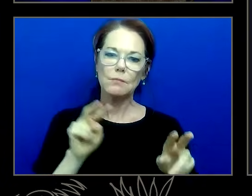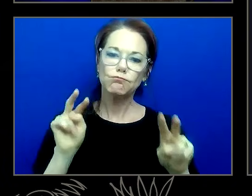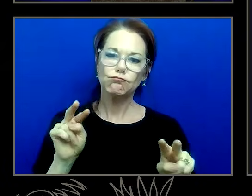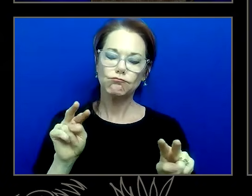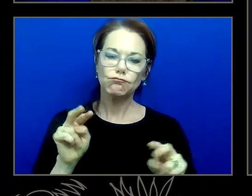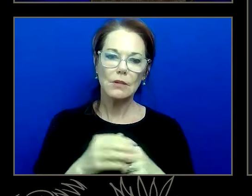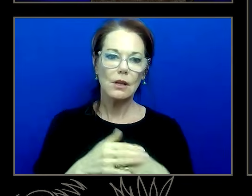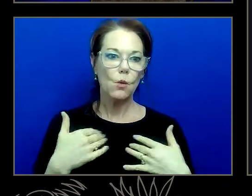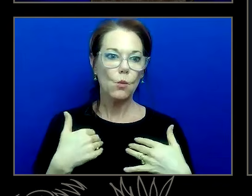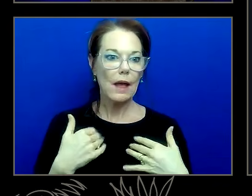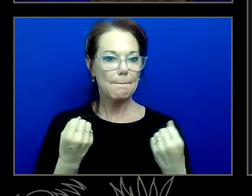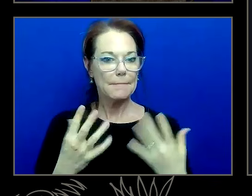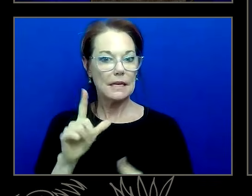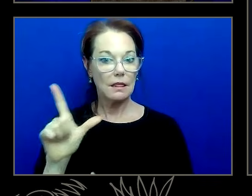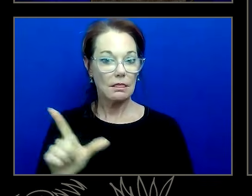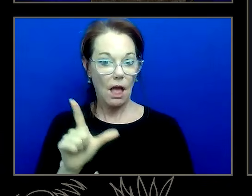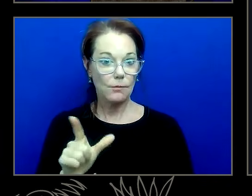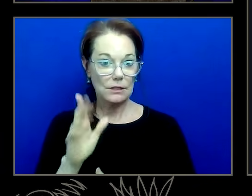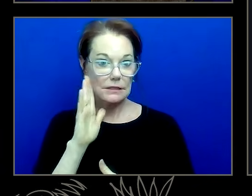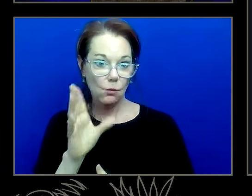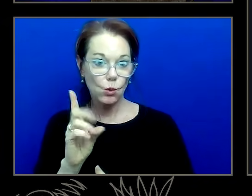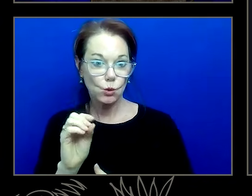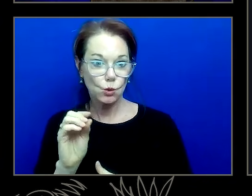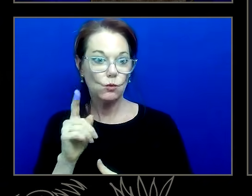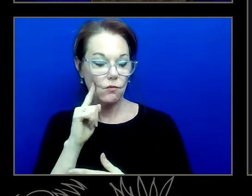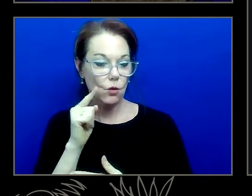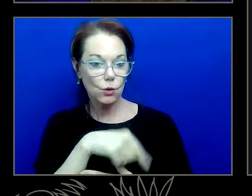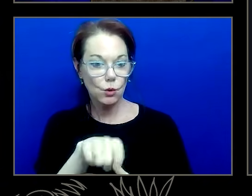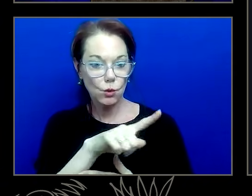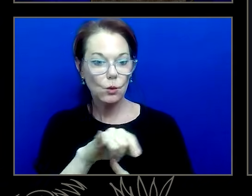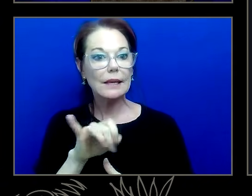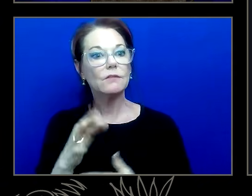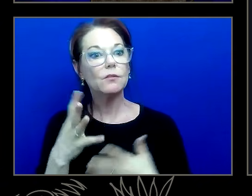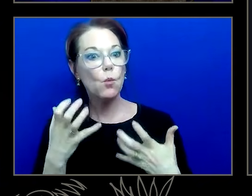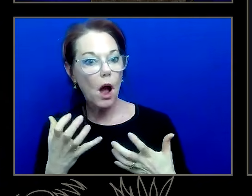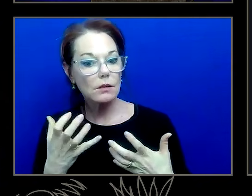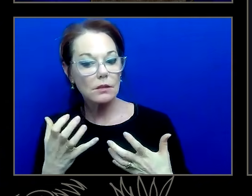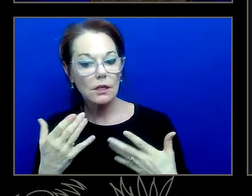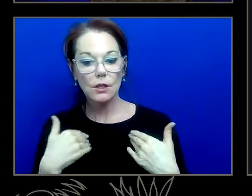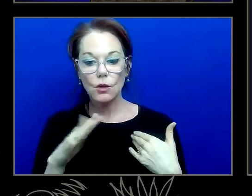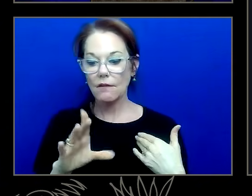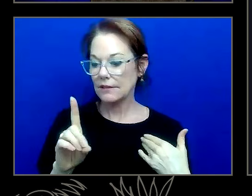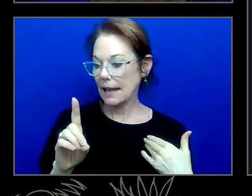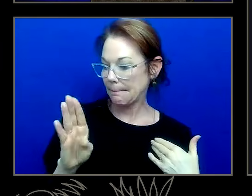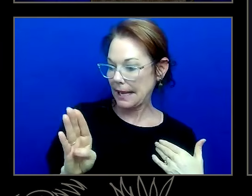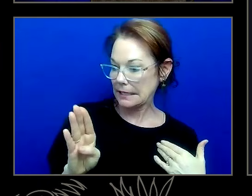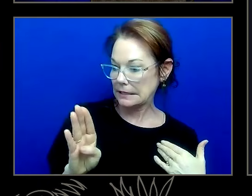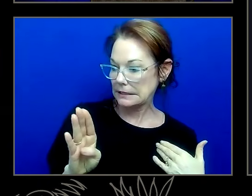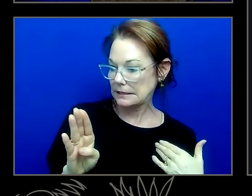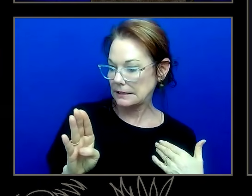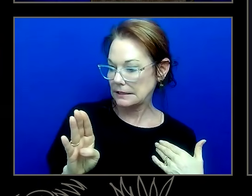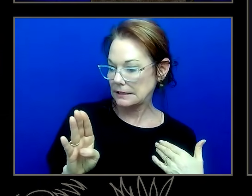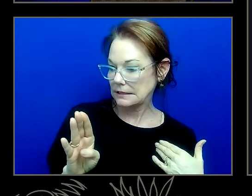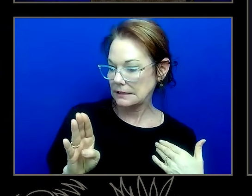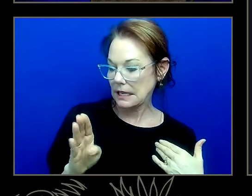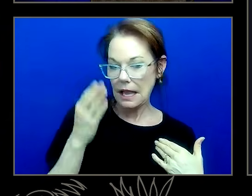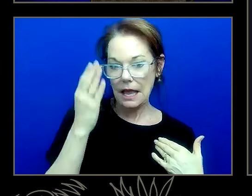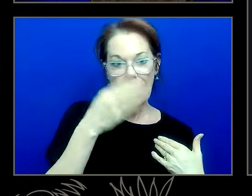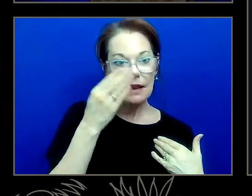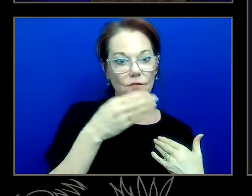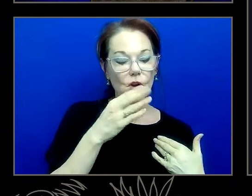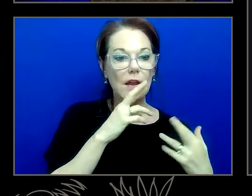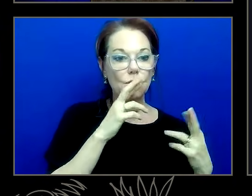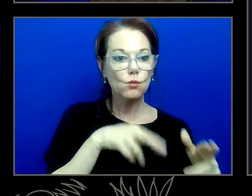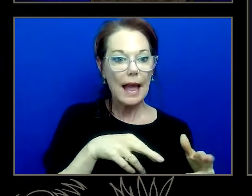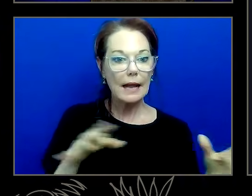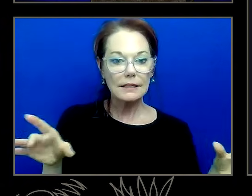There's a lot of libraries that do this for you. So basically, if you want to just have your database and your front end react and